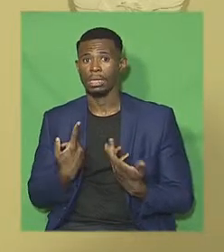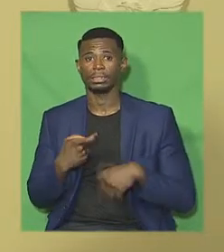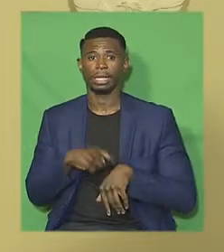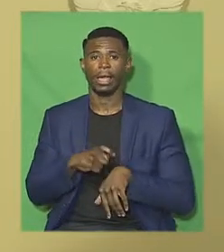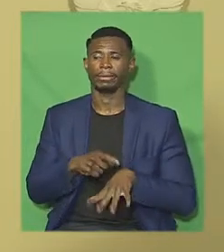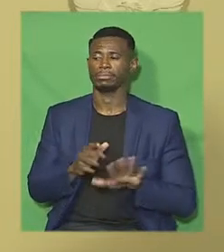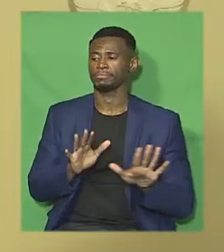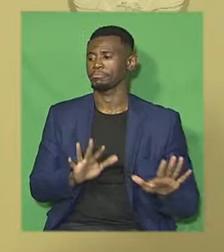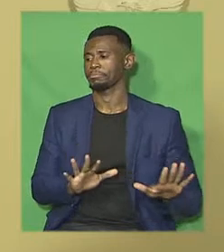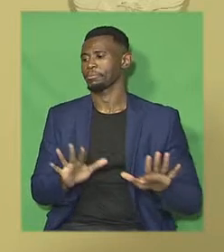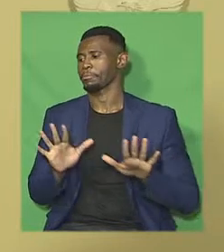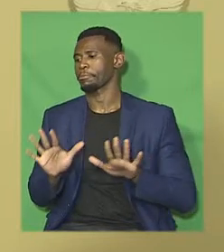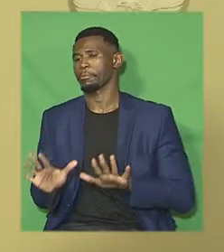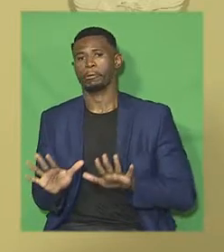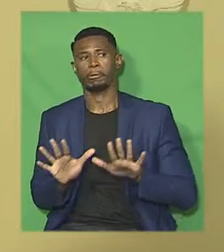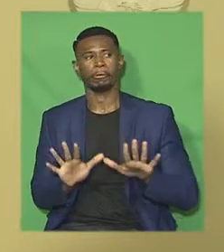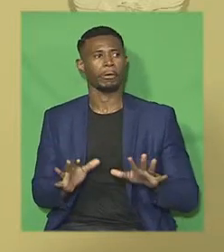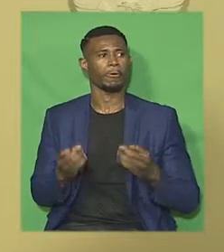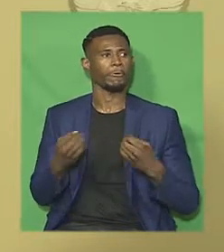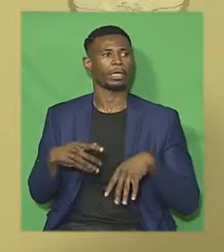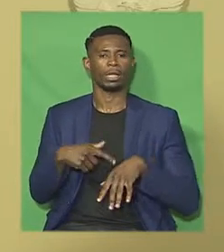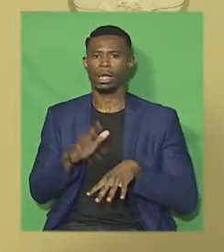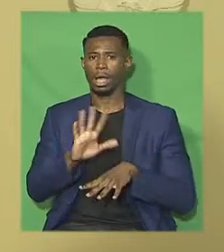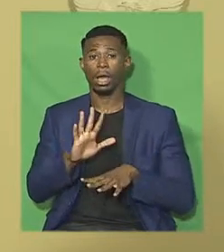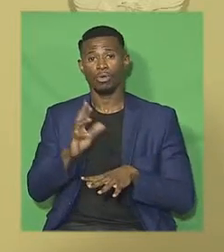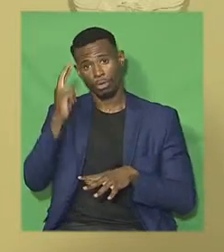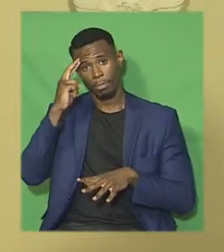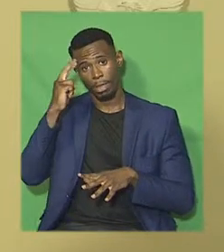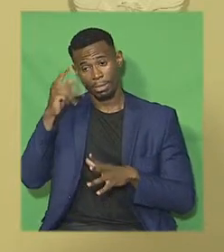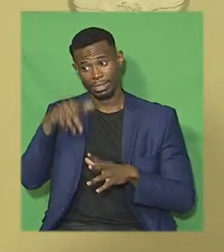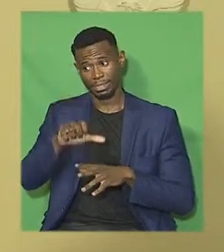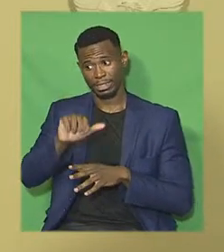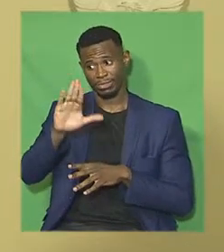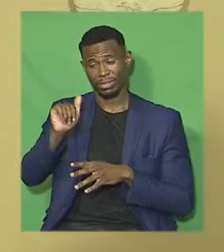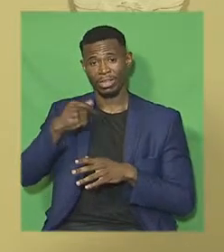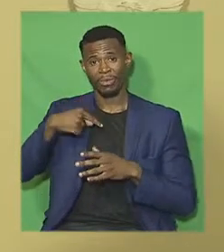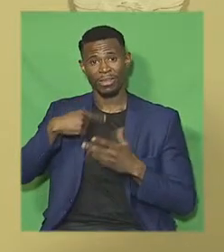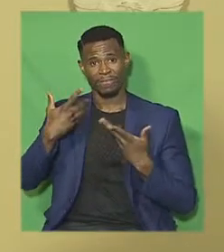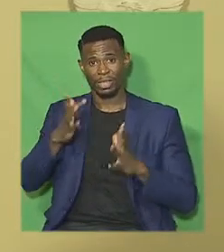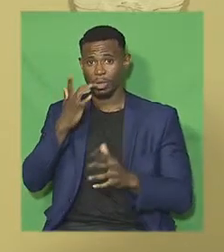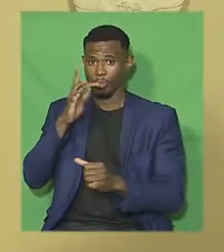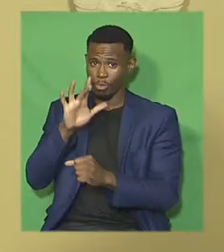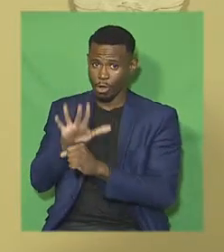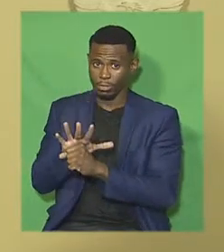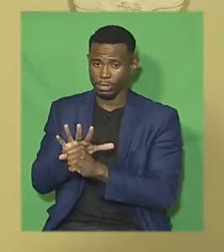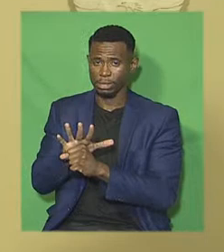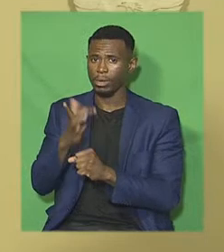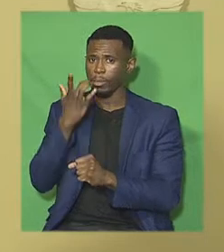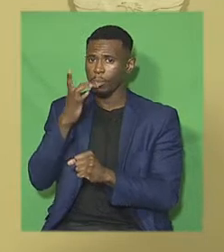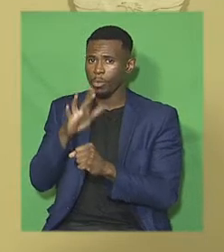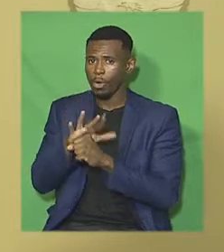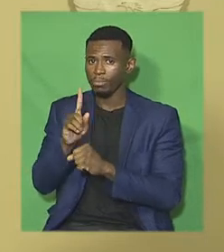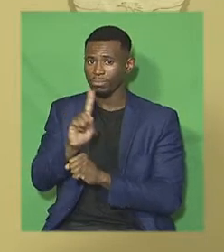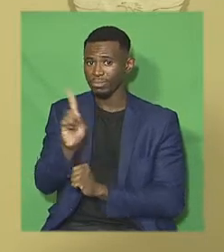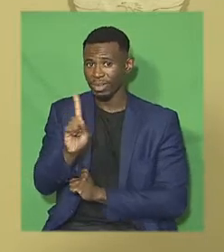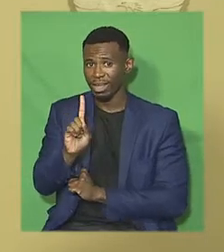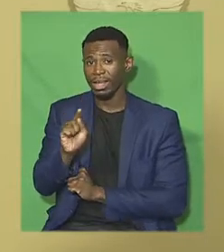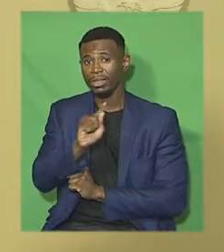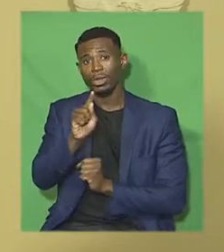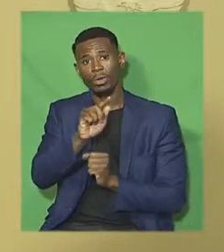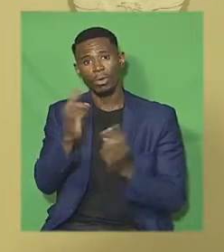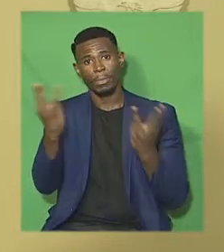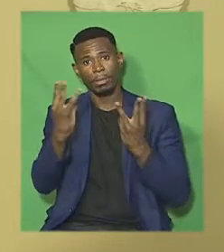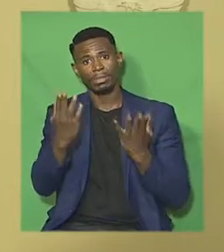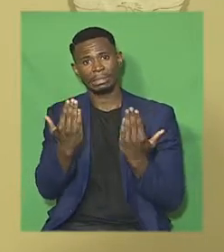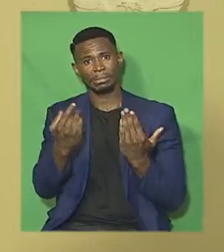effort in restoring the promise of South Africa, the promise that our people expect us